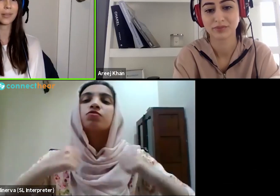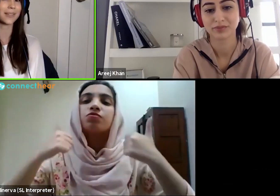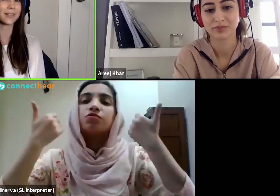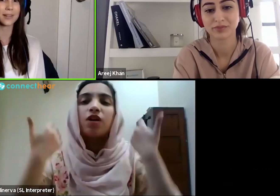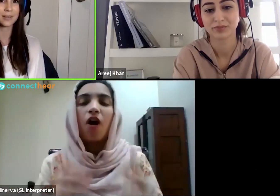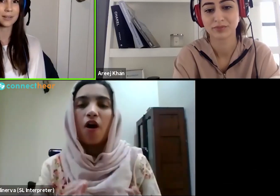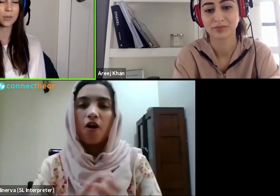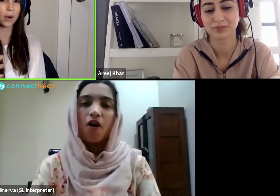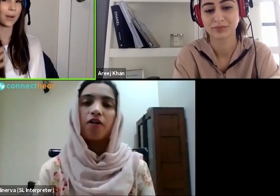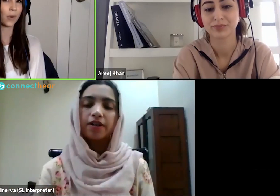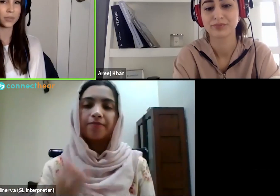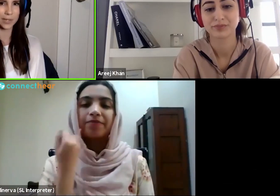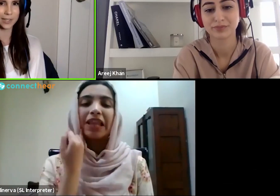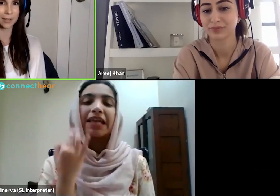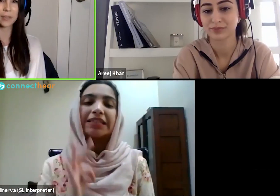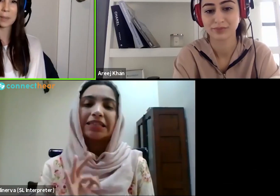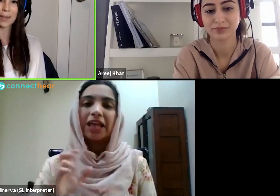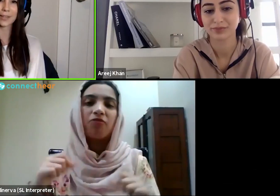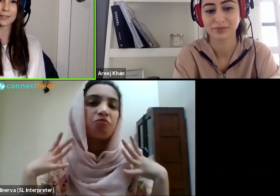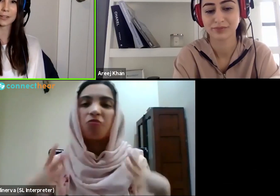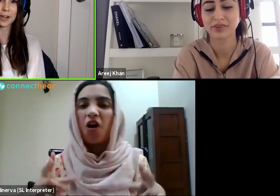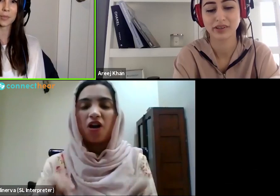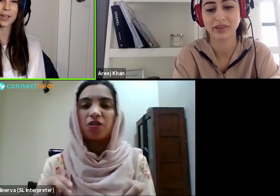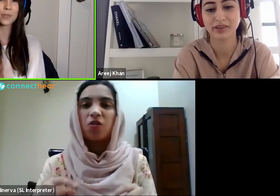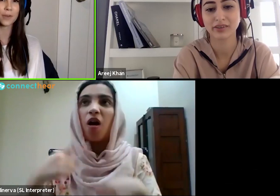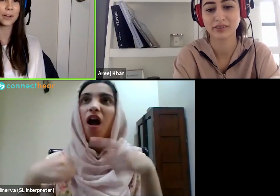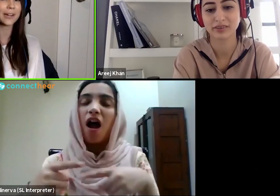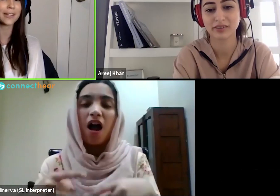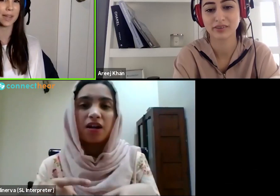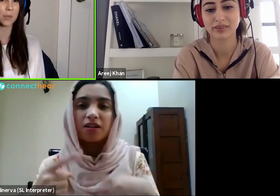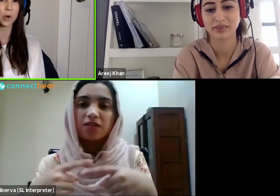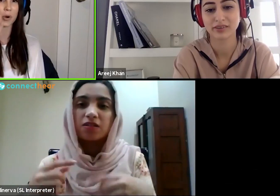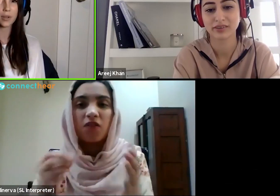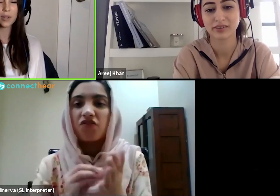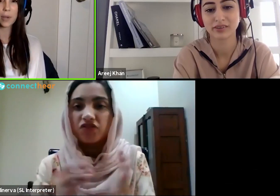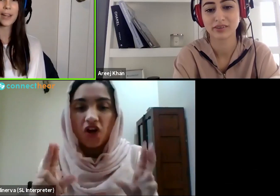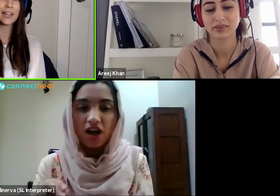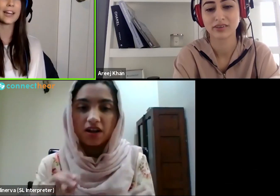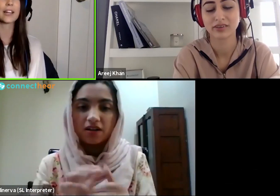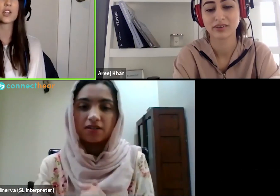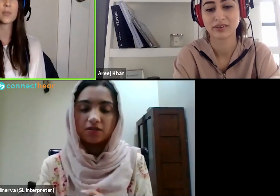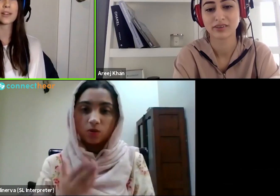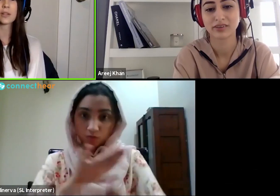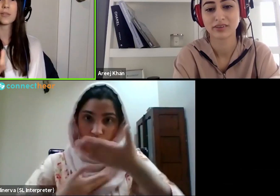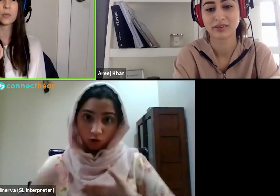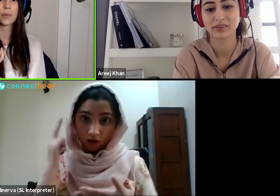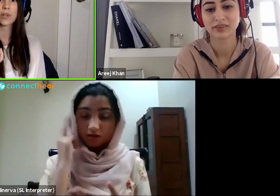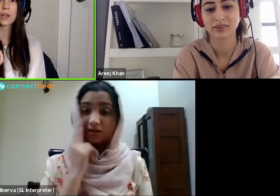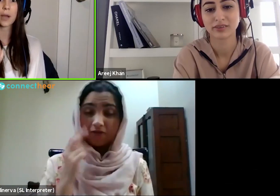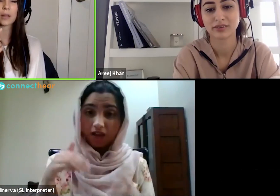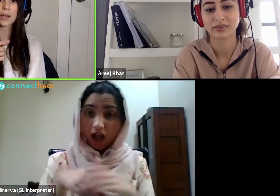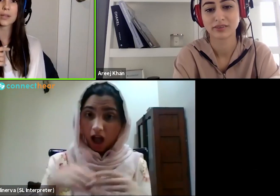a lesser or a worse PT, if that makes sense, because we're very capable. But again, it goes back to even